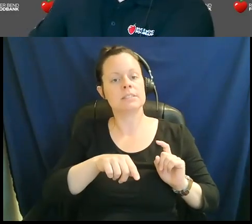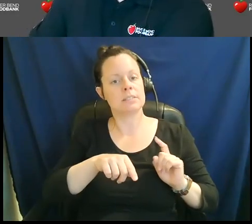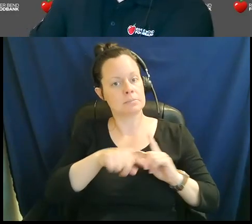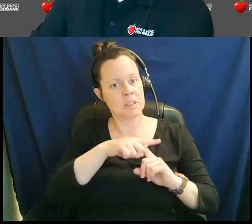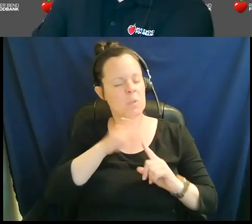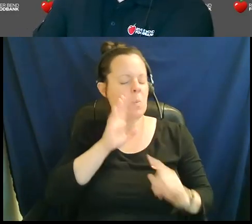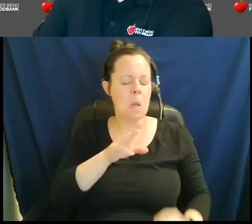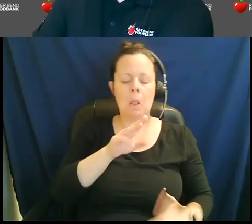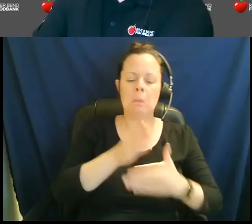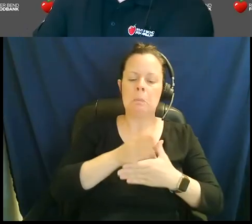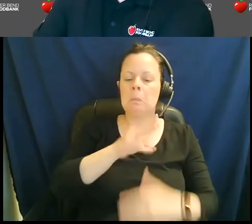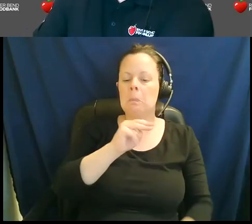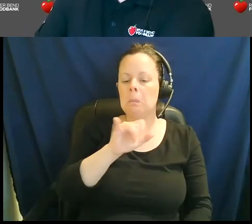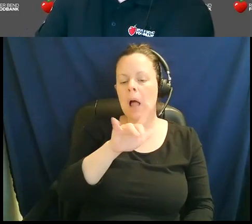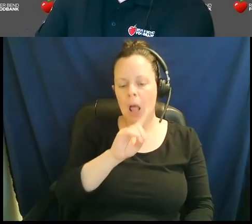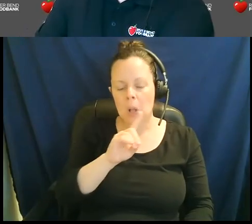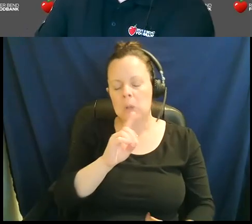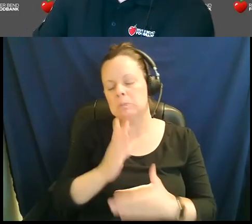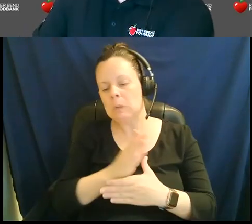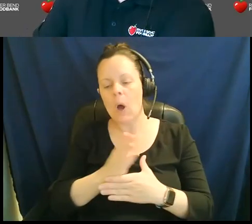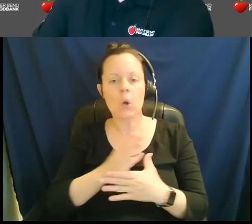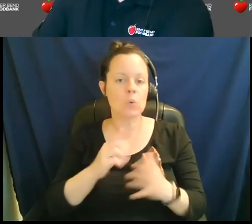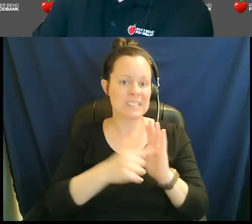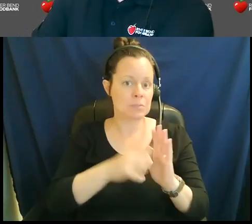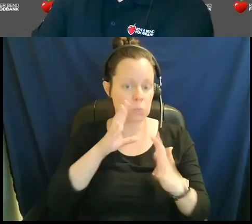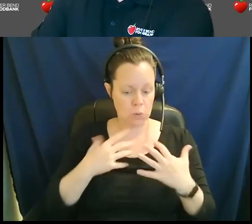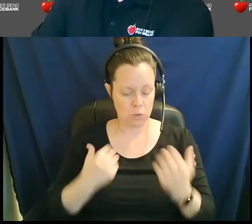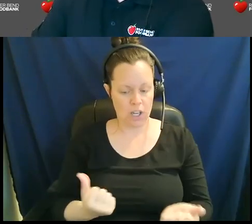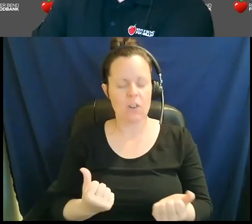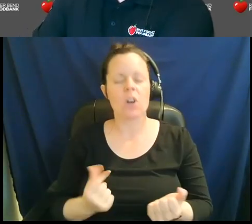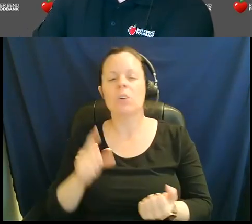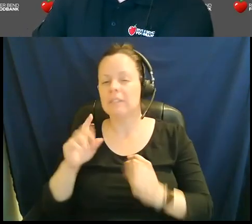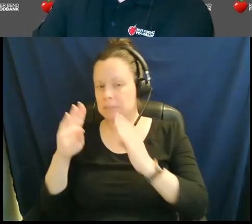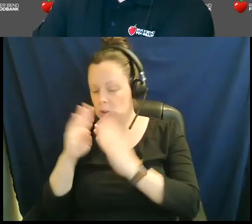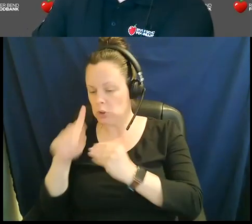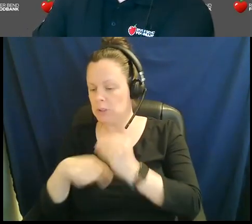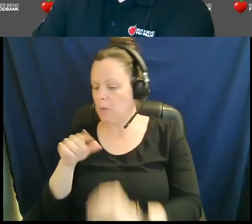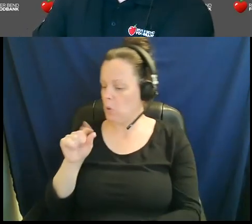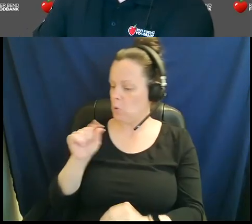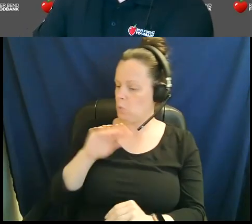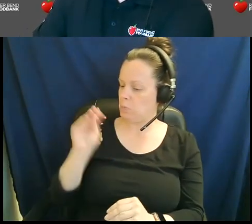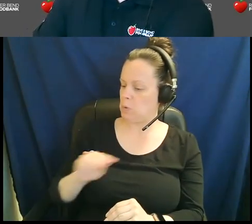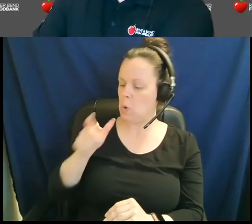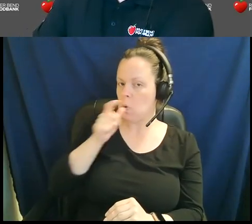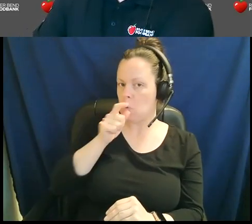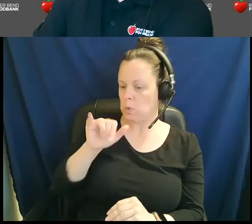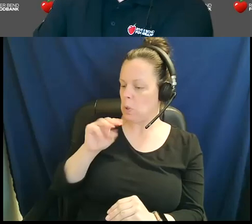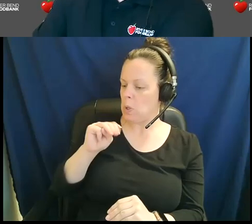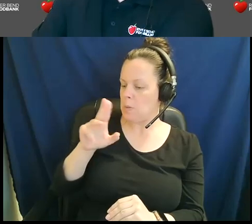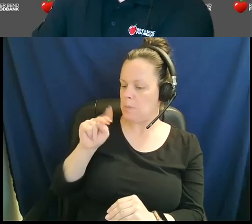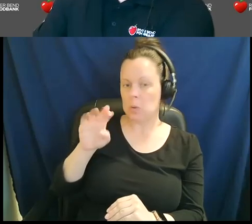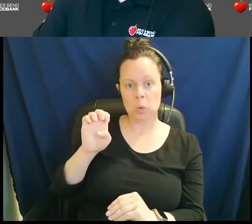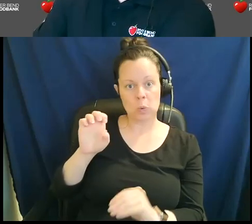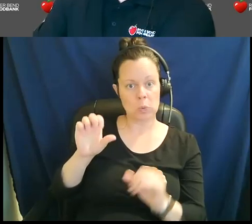symptoms and then recover. All of us must worry about that 20% whose immune symptoms are not strong enough to fight off